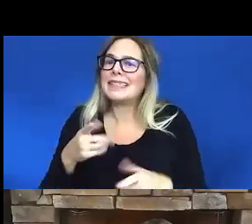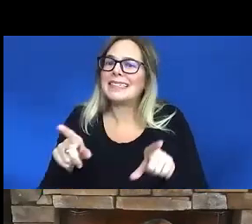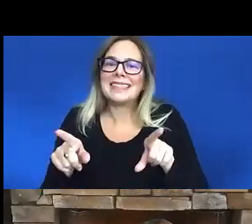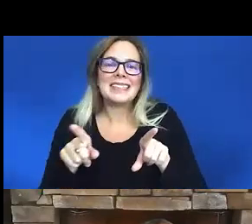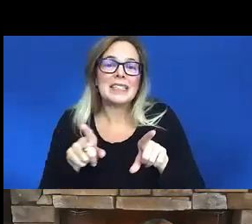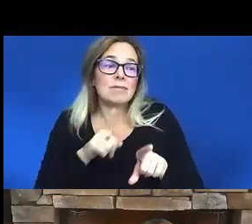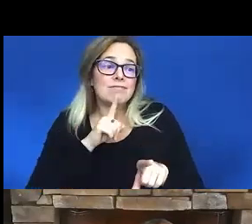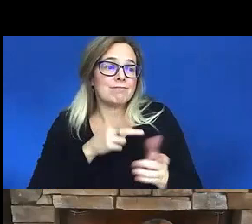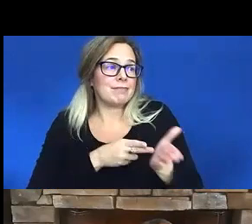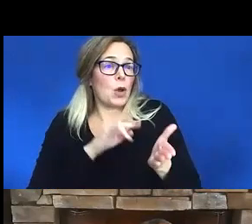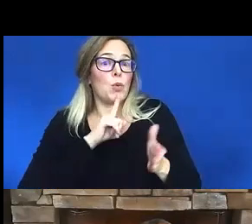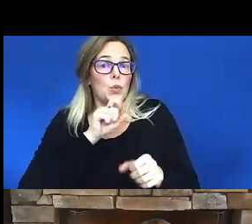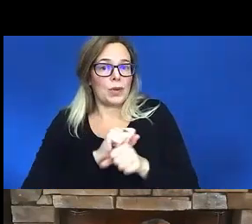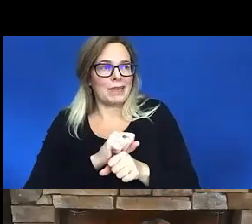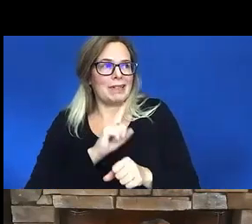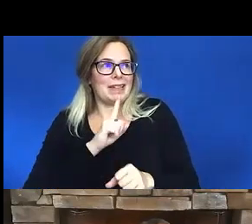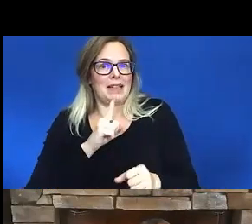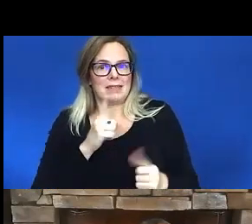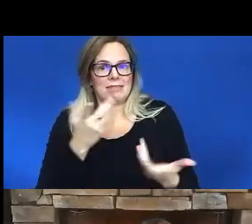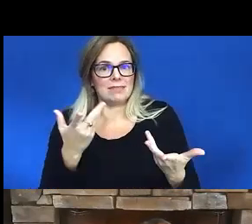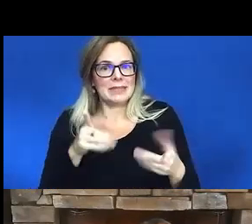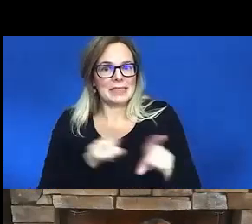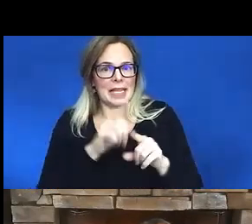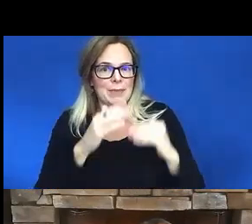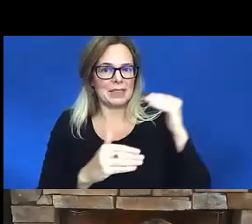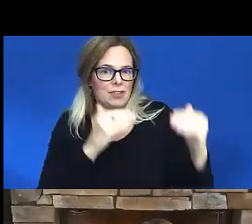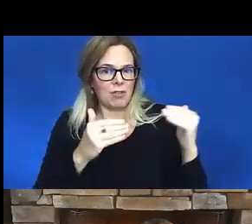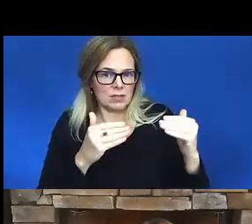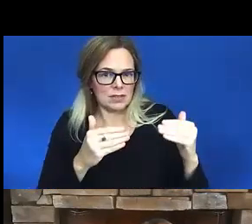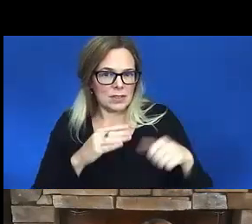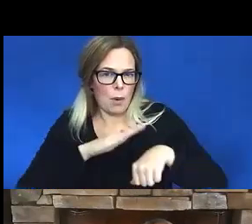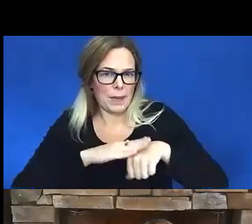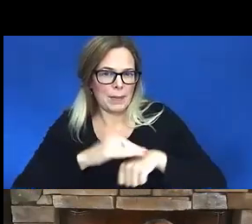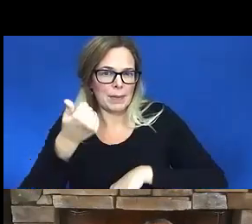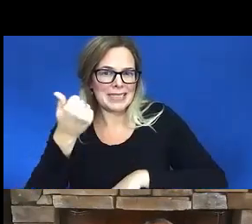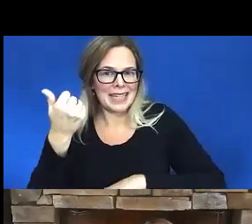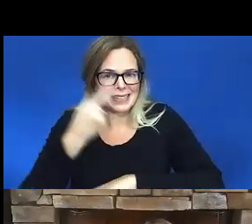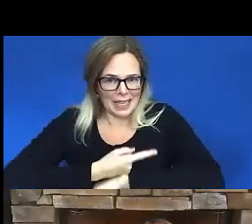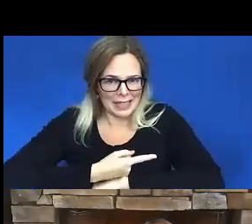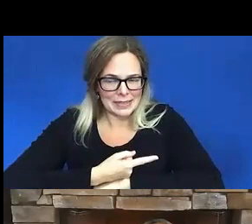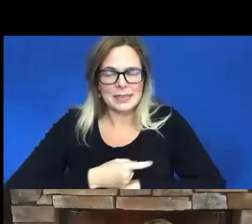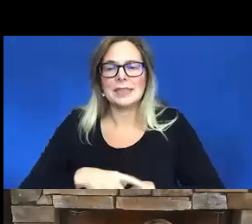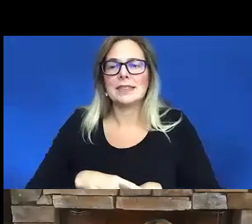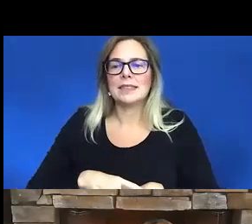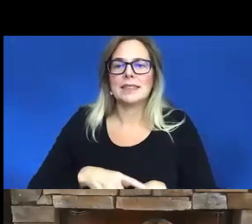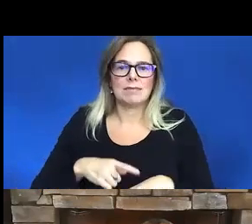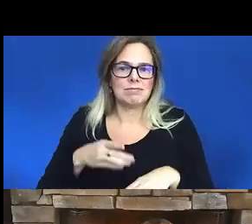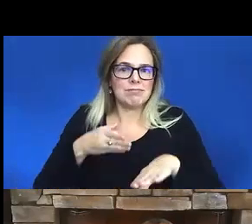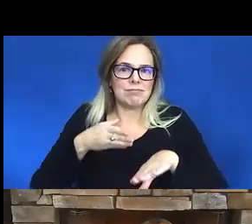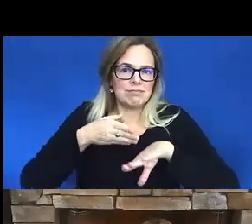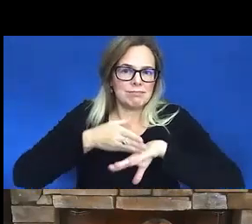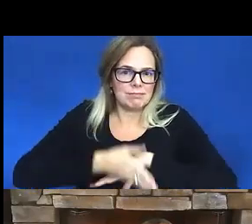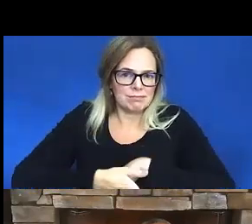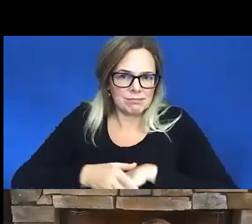days after diagnosis or symptom onset. And also would like to see the symptoms resolving and certainly be